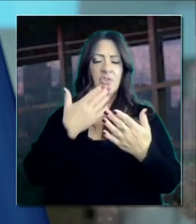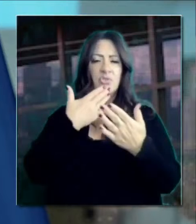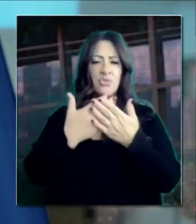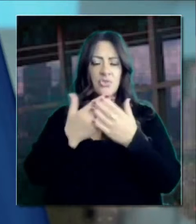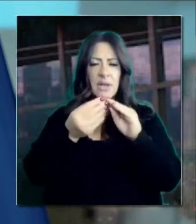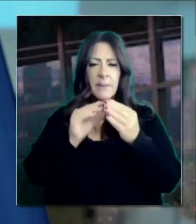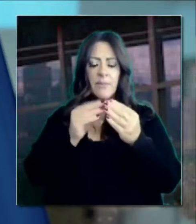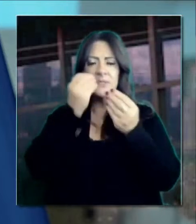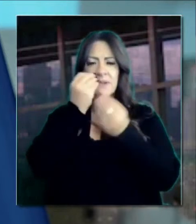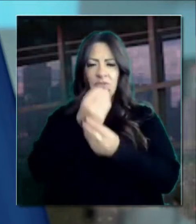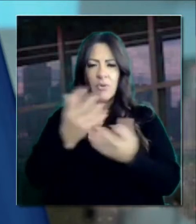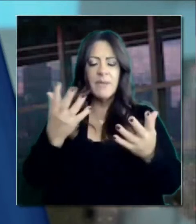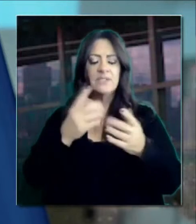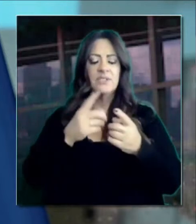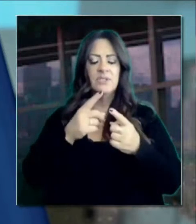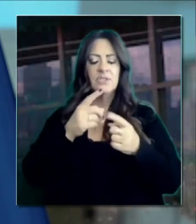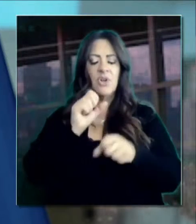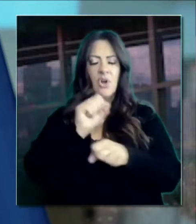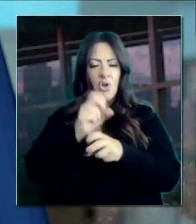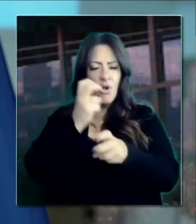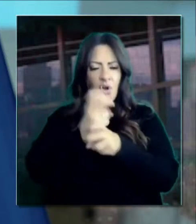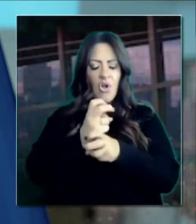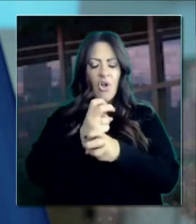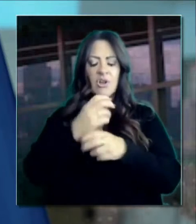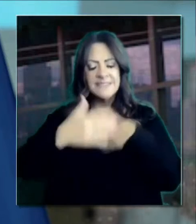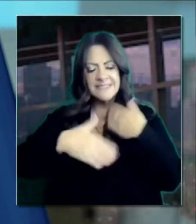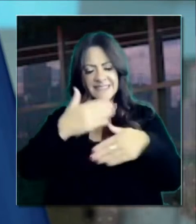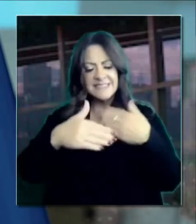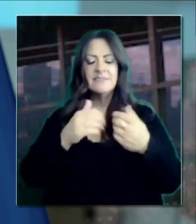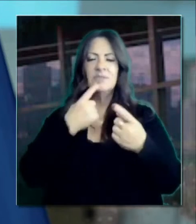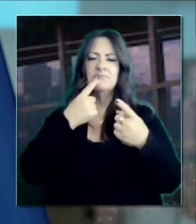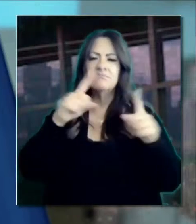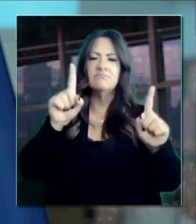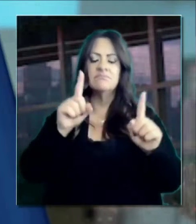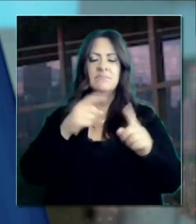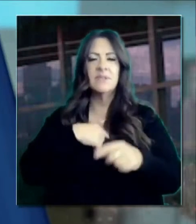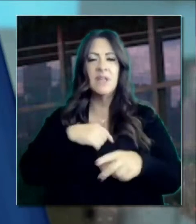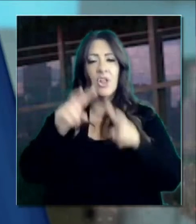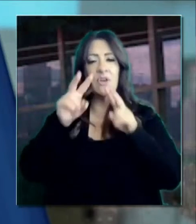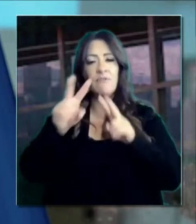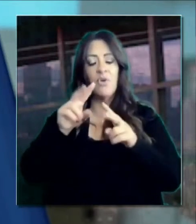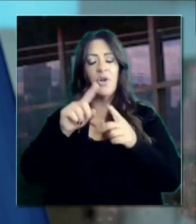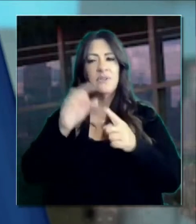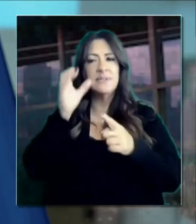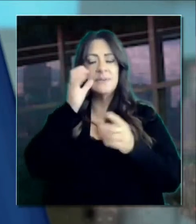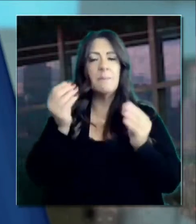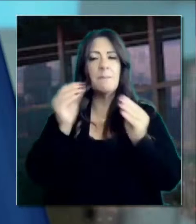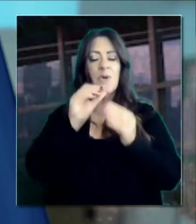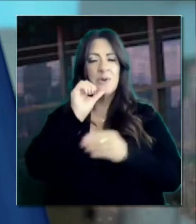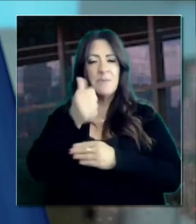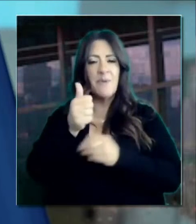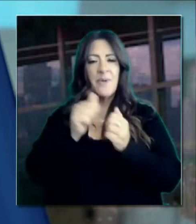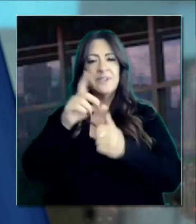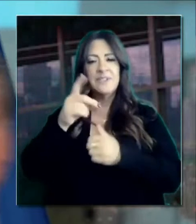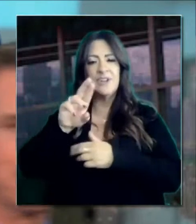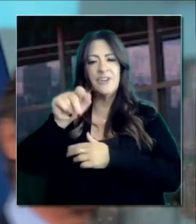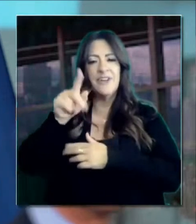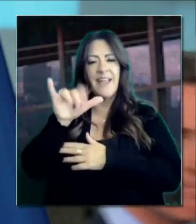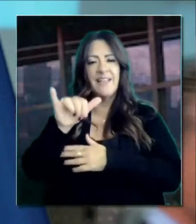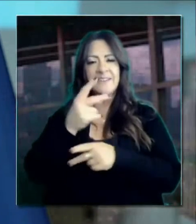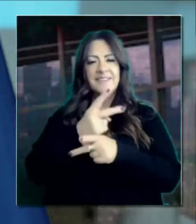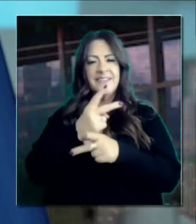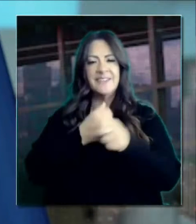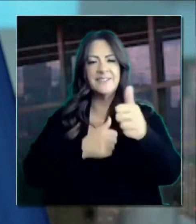we've worked hard to get to this point, and look forward to hearing from him tomorrow, as I hope all of you do as well. Take care,